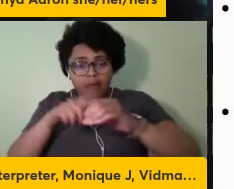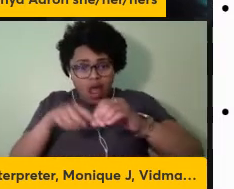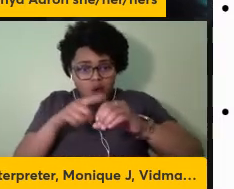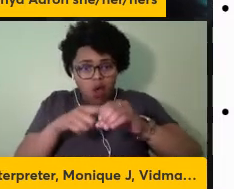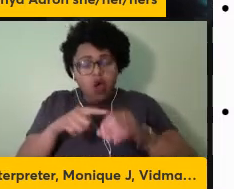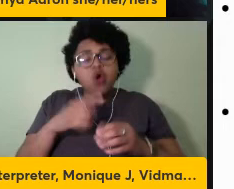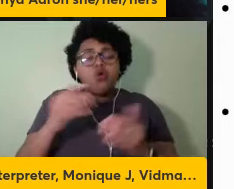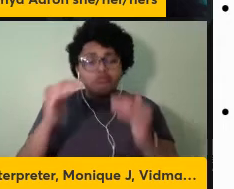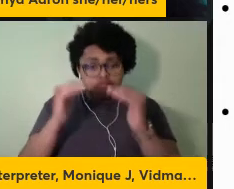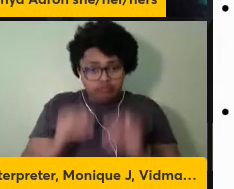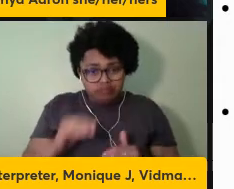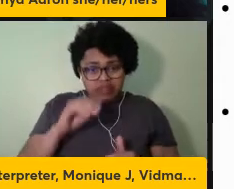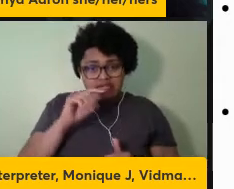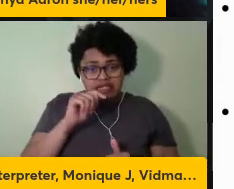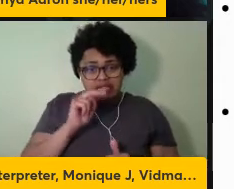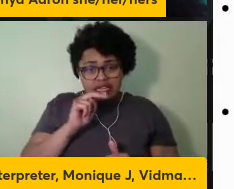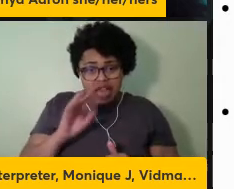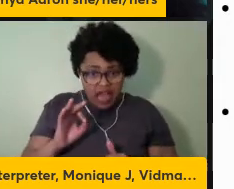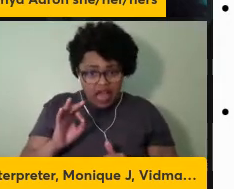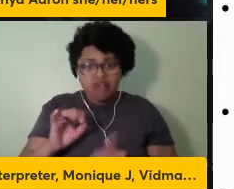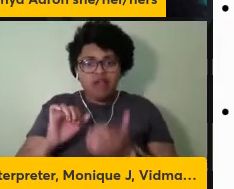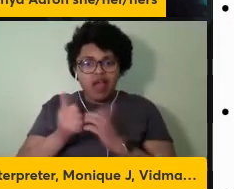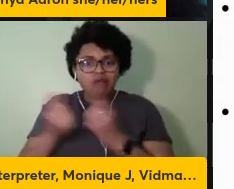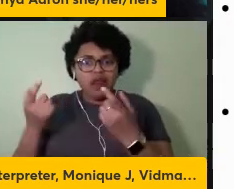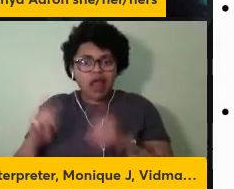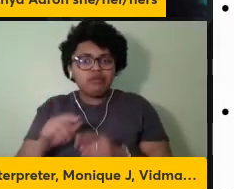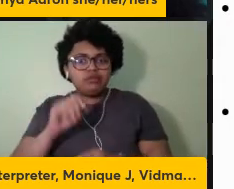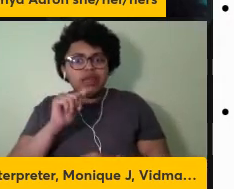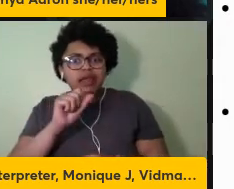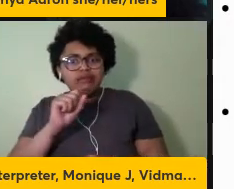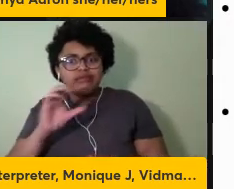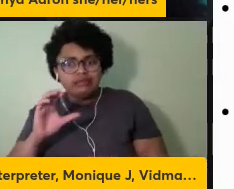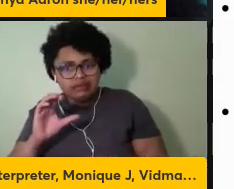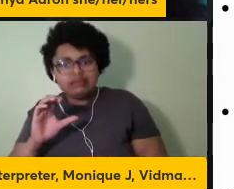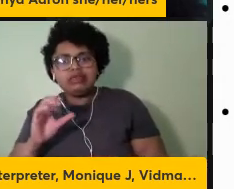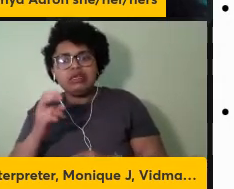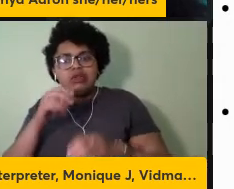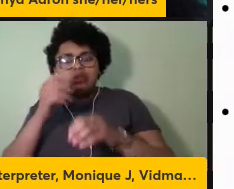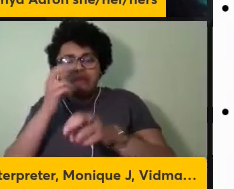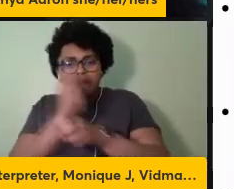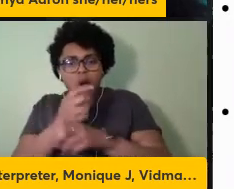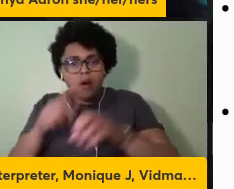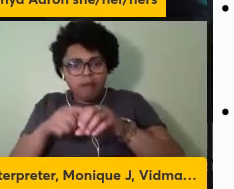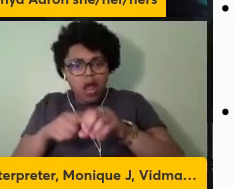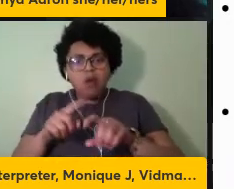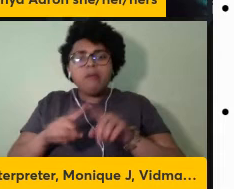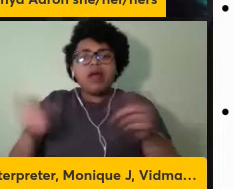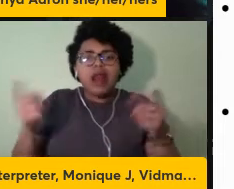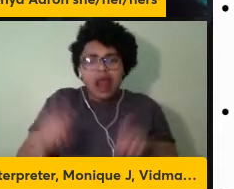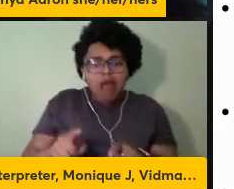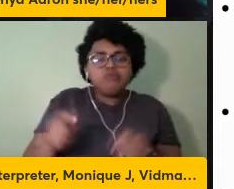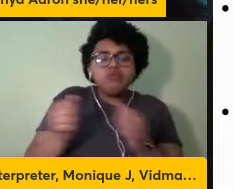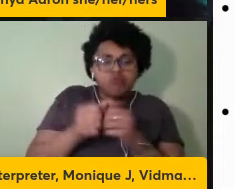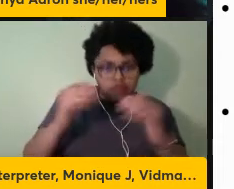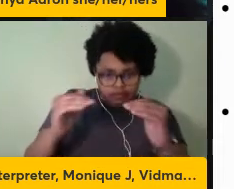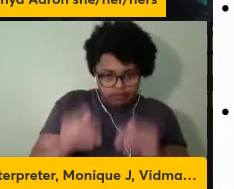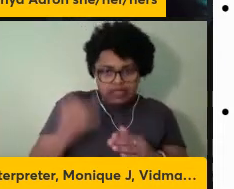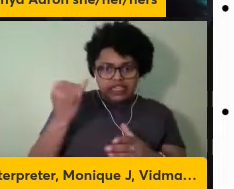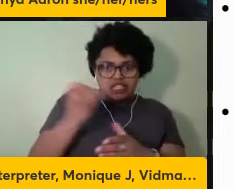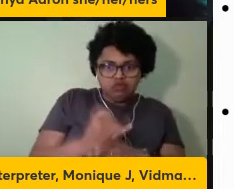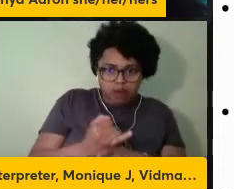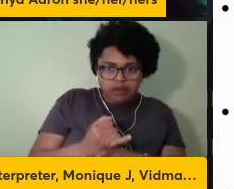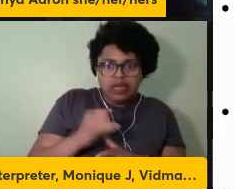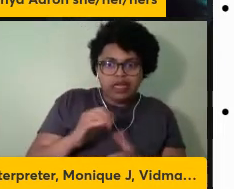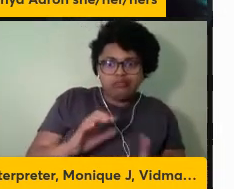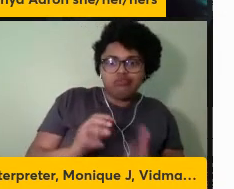modulation. And TNF-alpha receptor 1 signaling enhances CXCL12 cleavage while disrupting the CXCR4-CXCL12